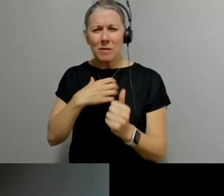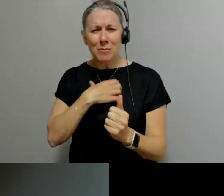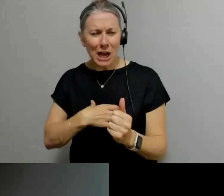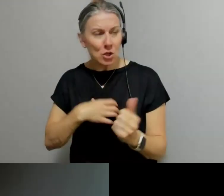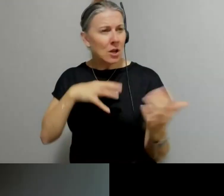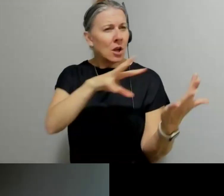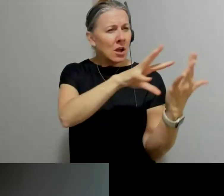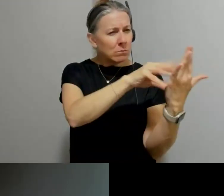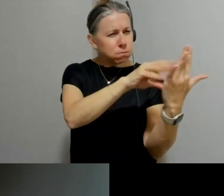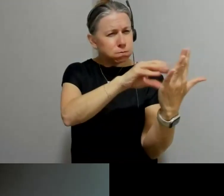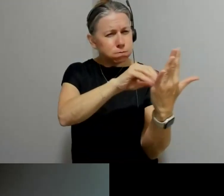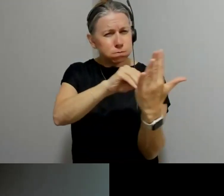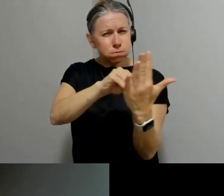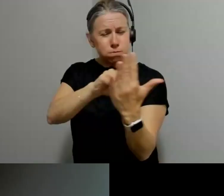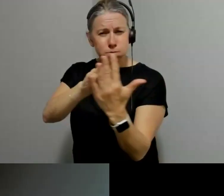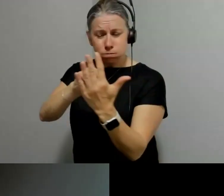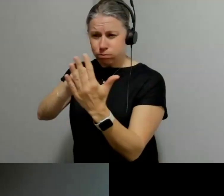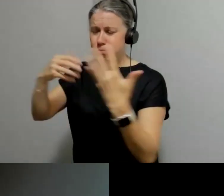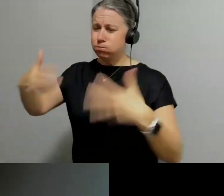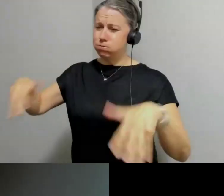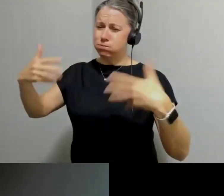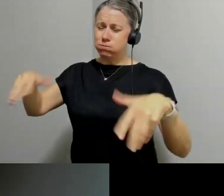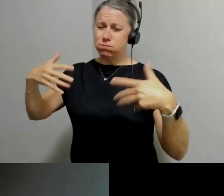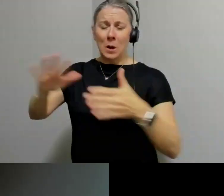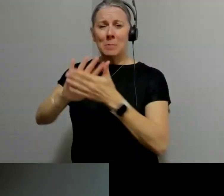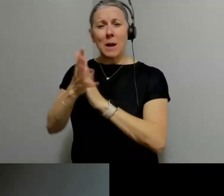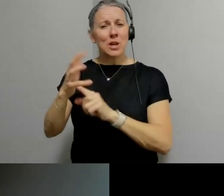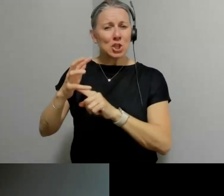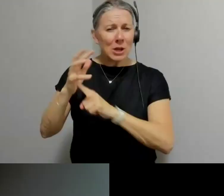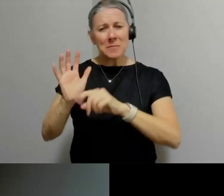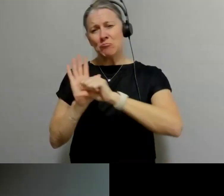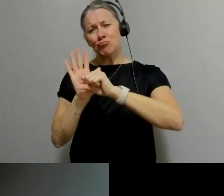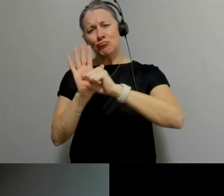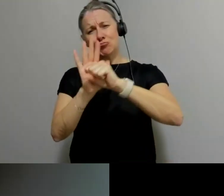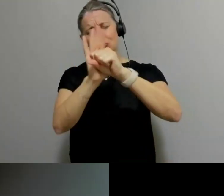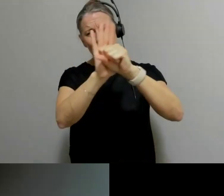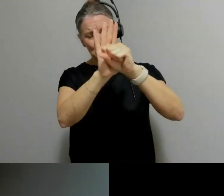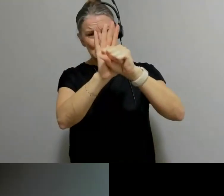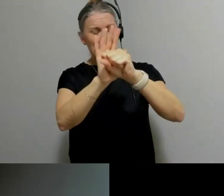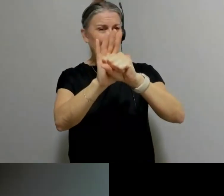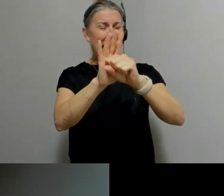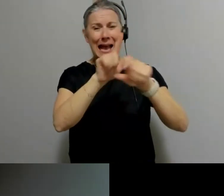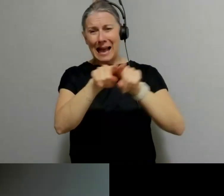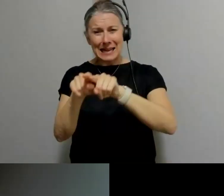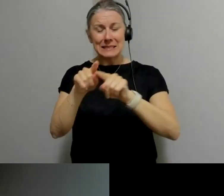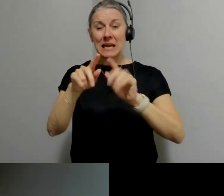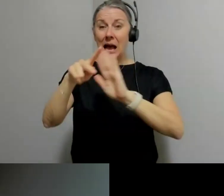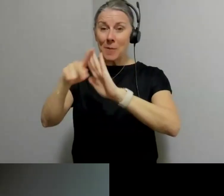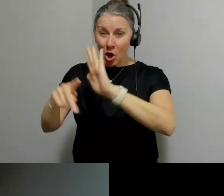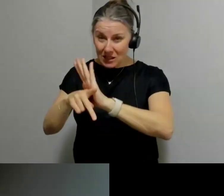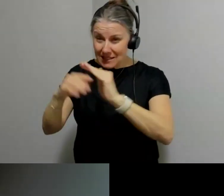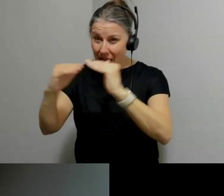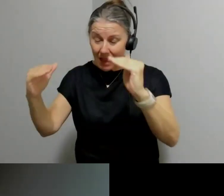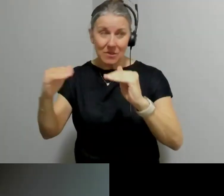more than she previously was, has championed aging at an academic level, a policy level, a